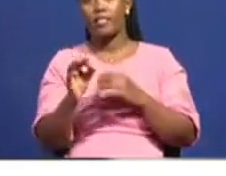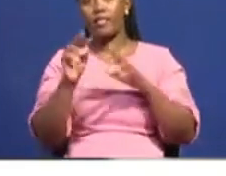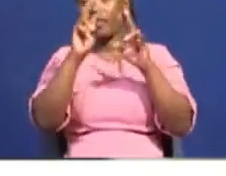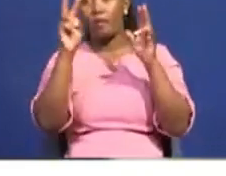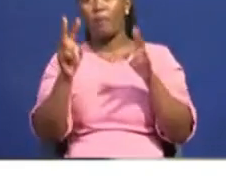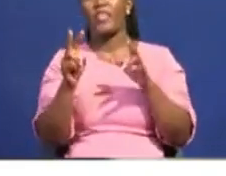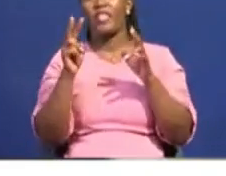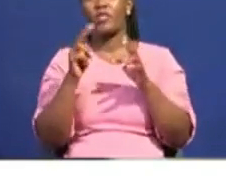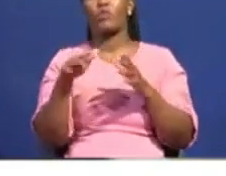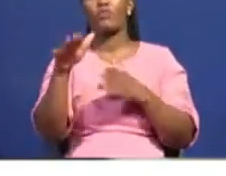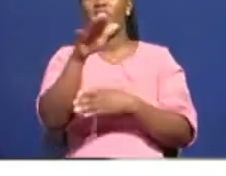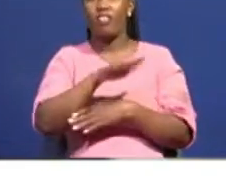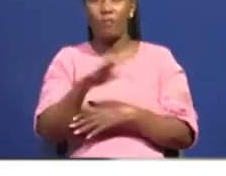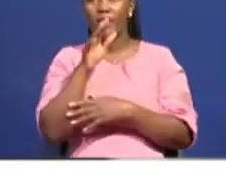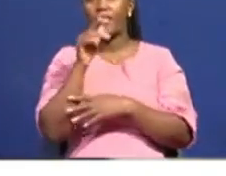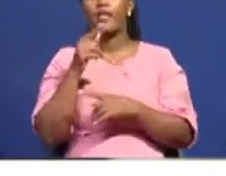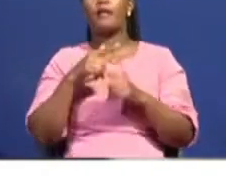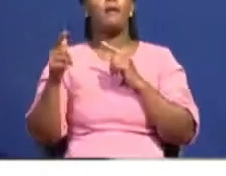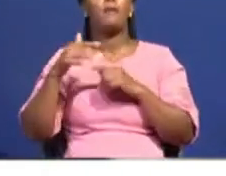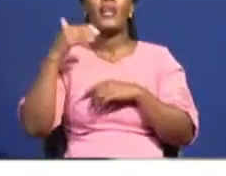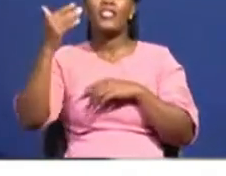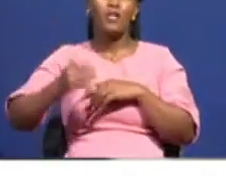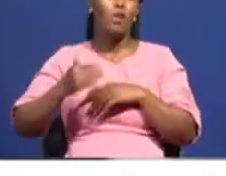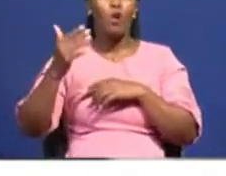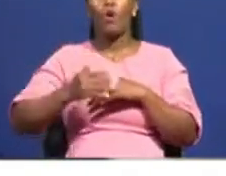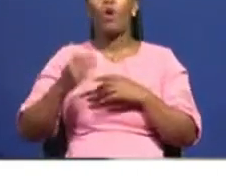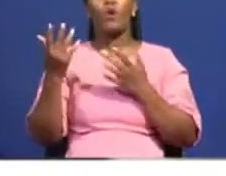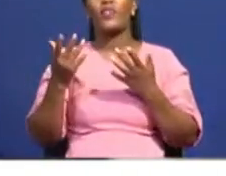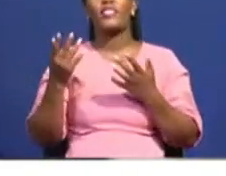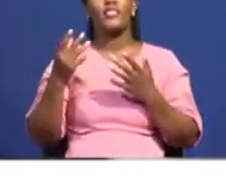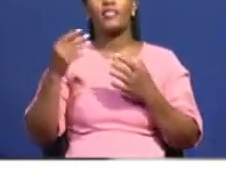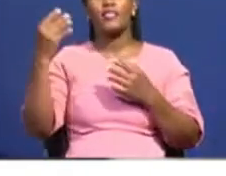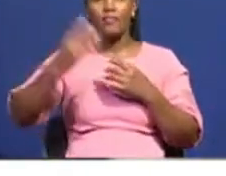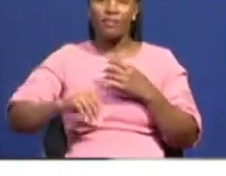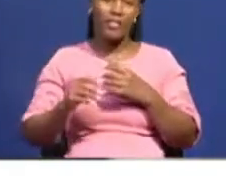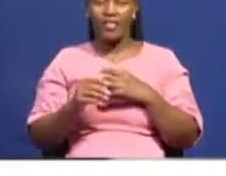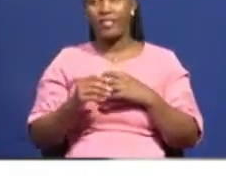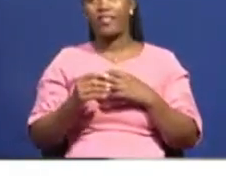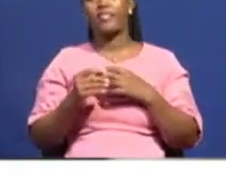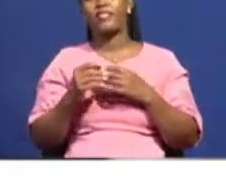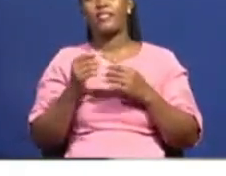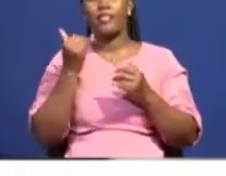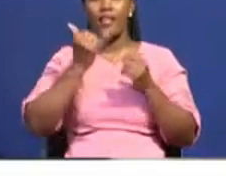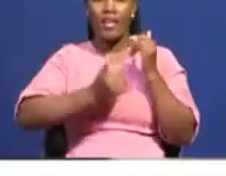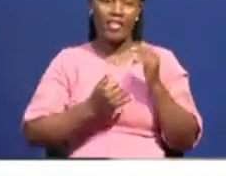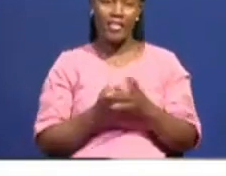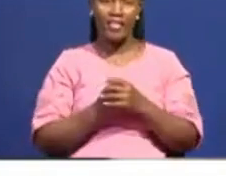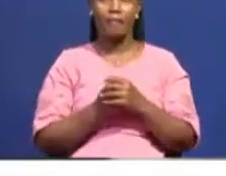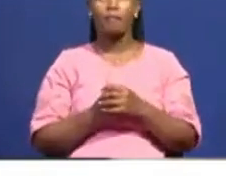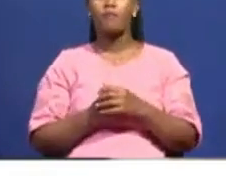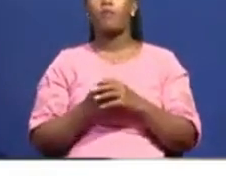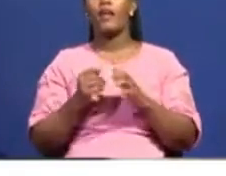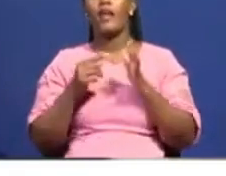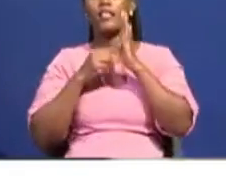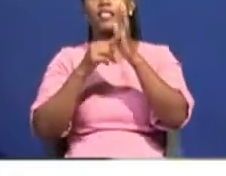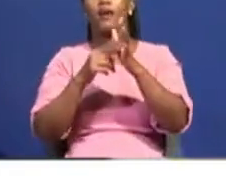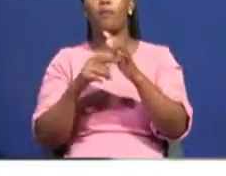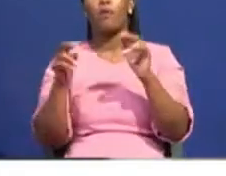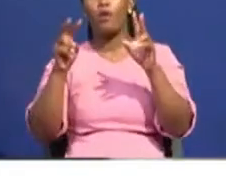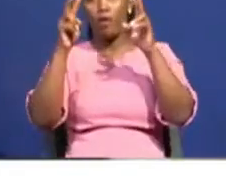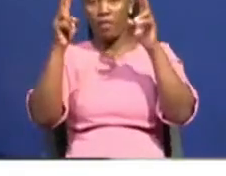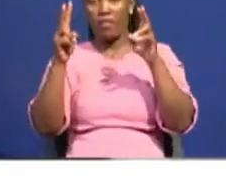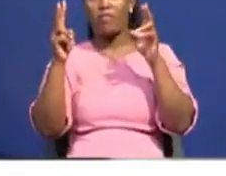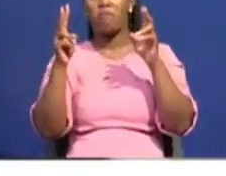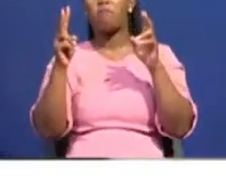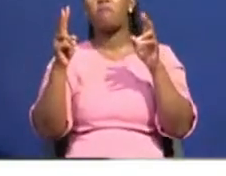seem to fail just at the moment when the world needs us. For example, on the theme, which